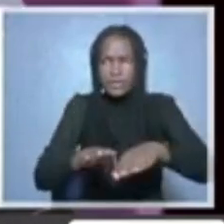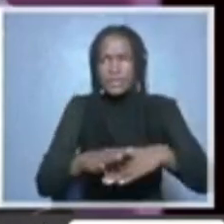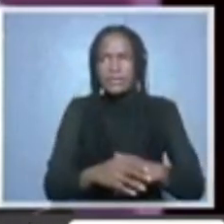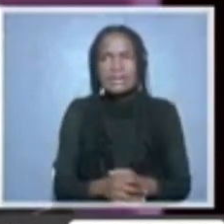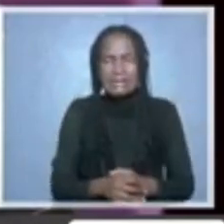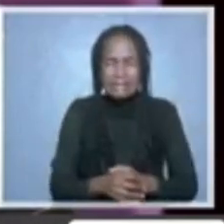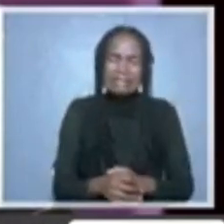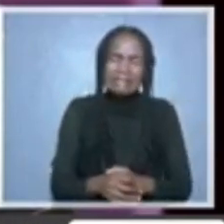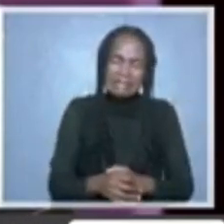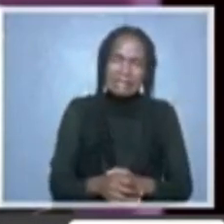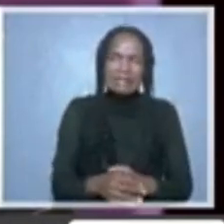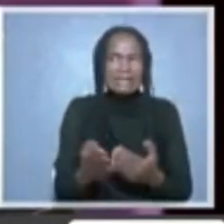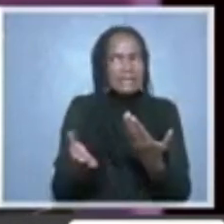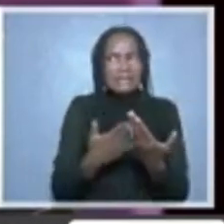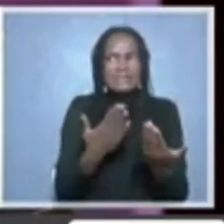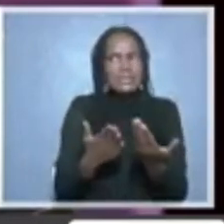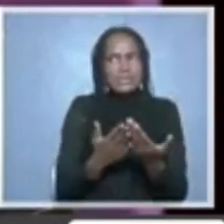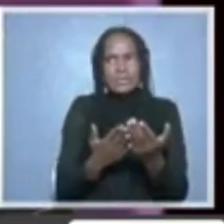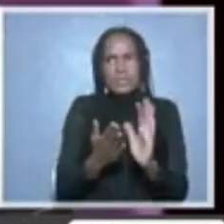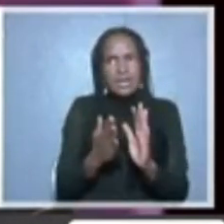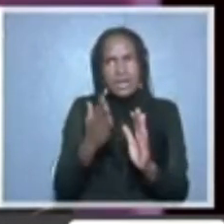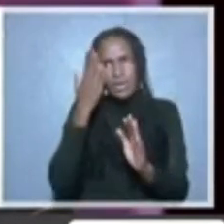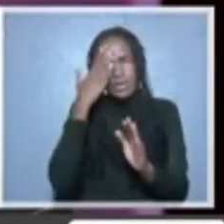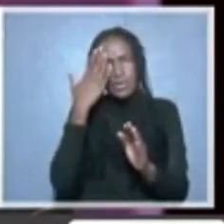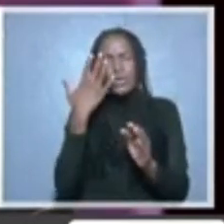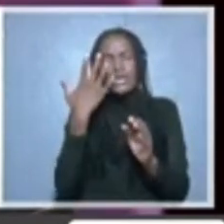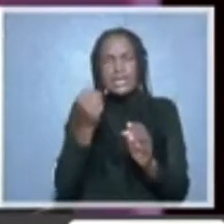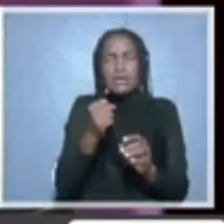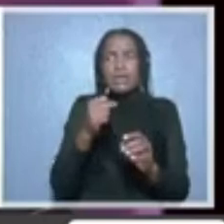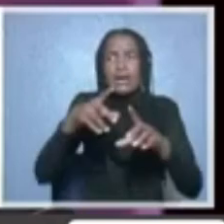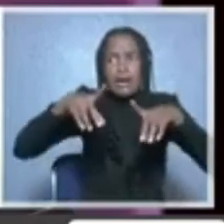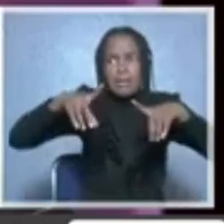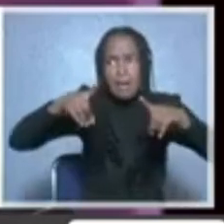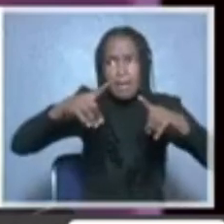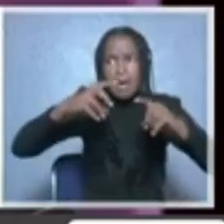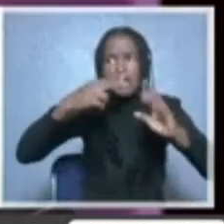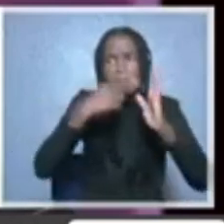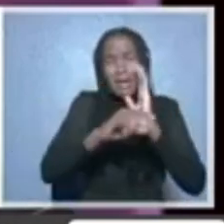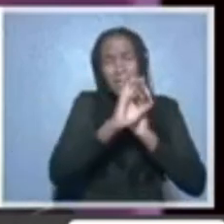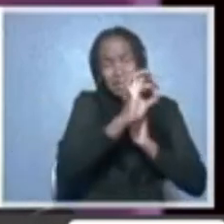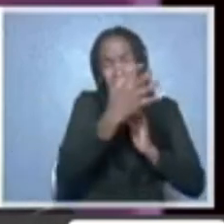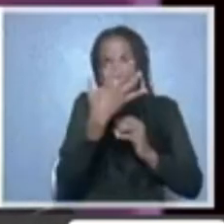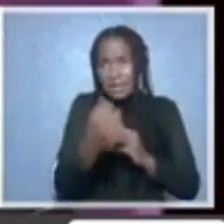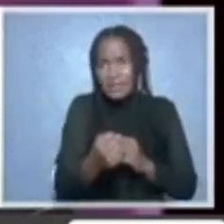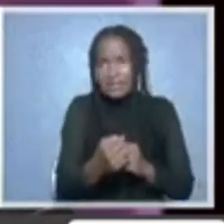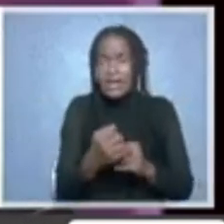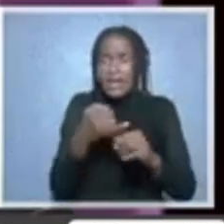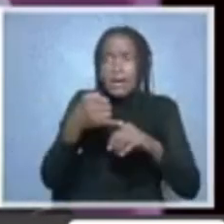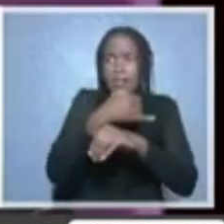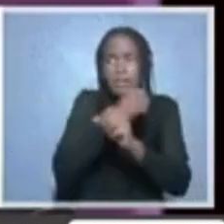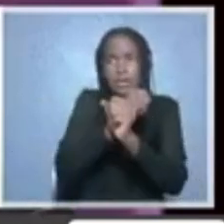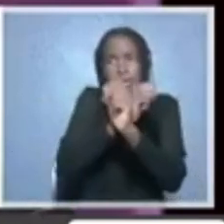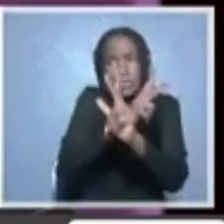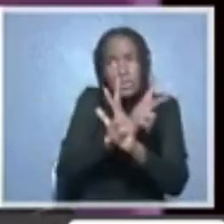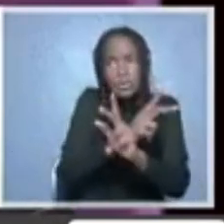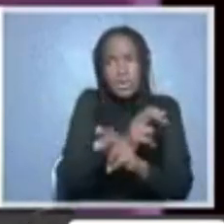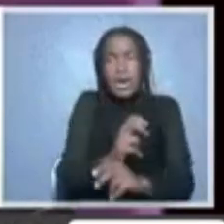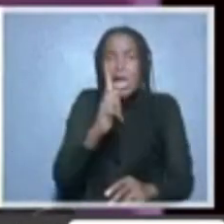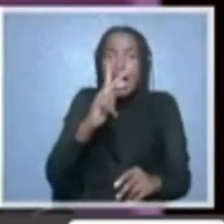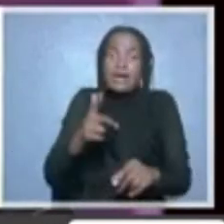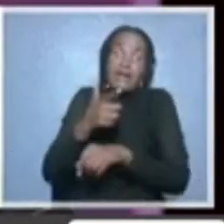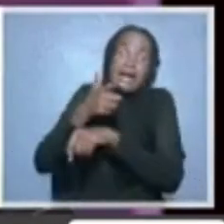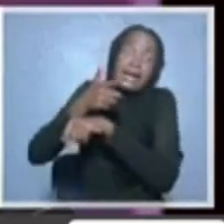one because it is linked to a procession. Yes. And then once at Heroes Acre as well, people want to see what is